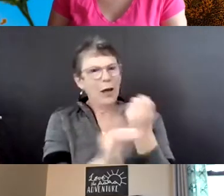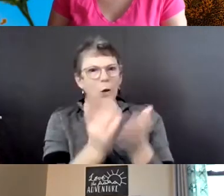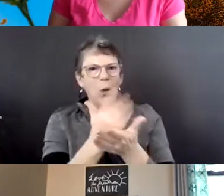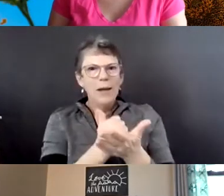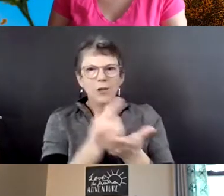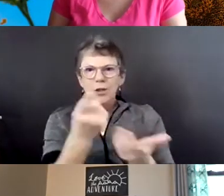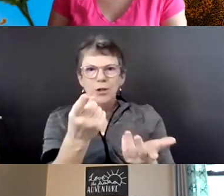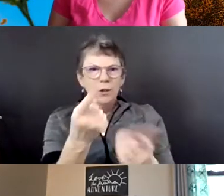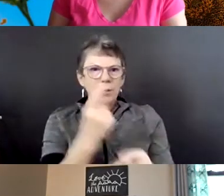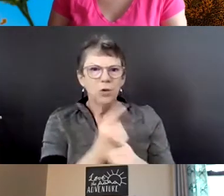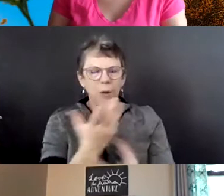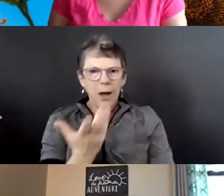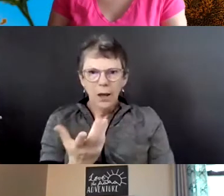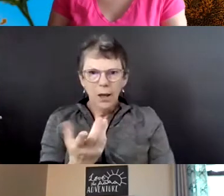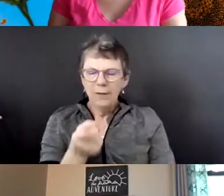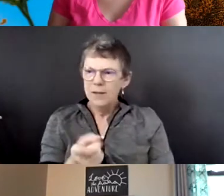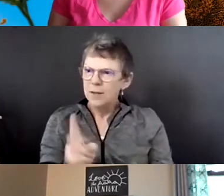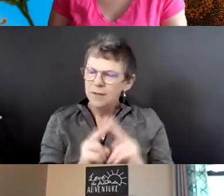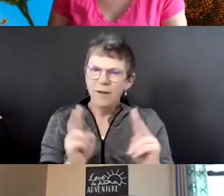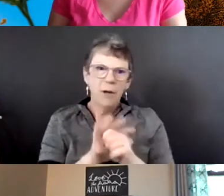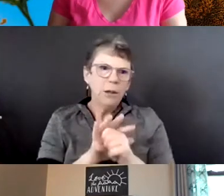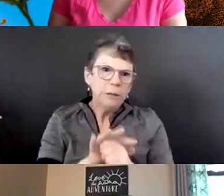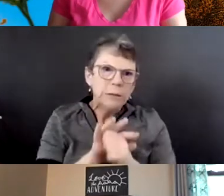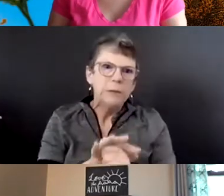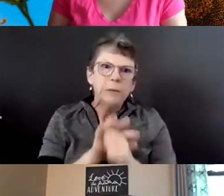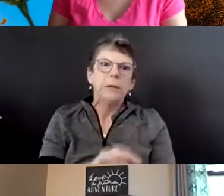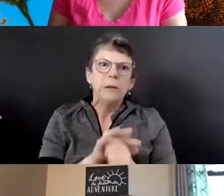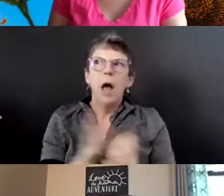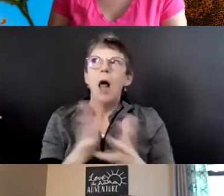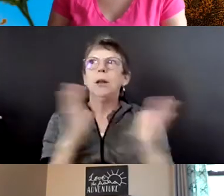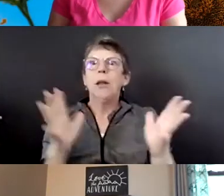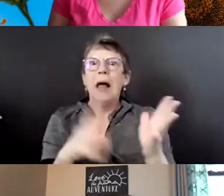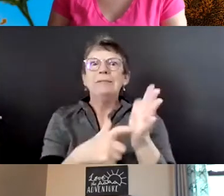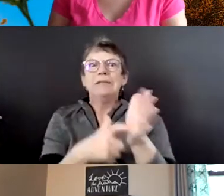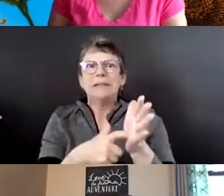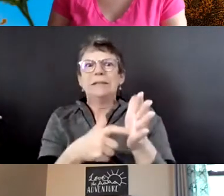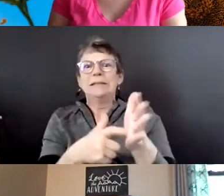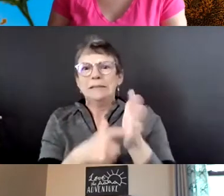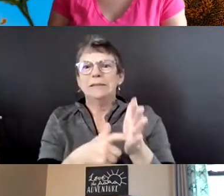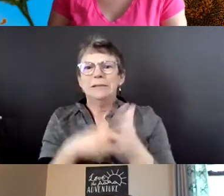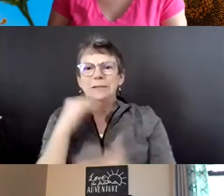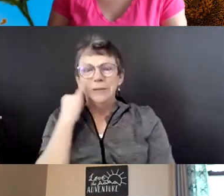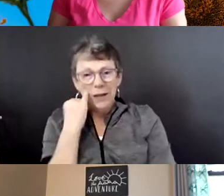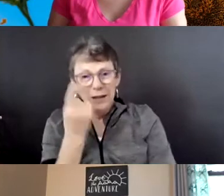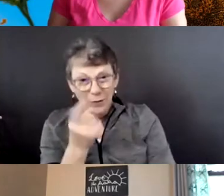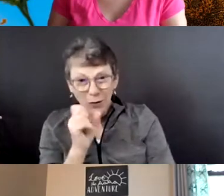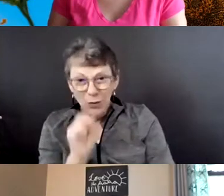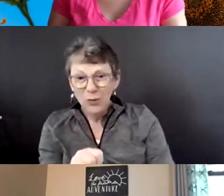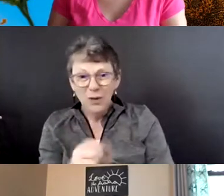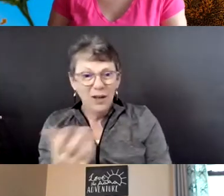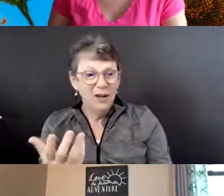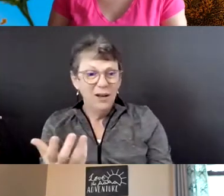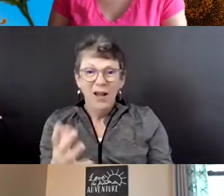this is a really stressful, high demand job. And if you're able to make that same wage doing something without